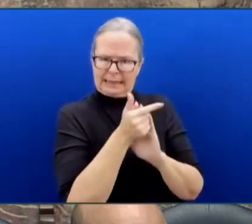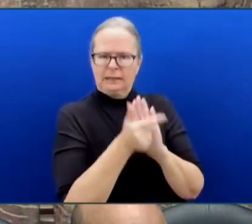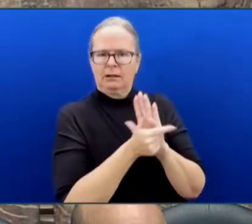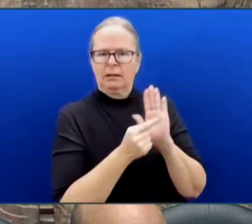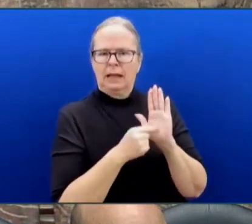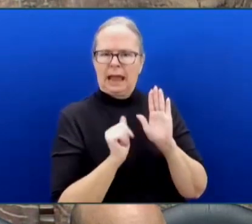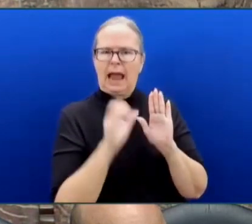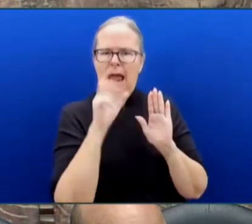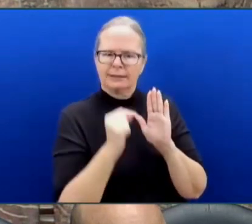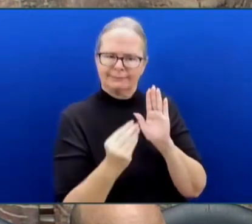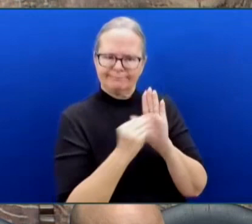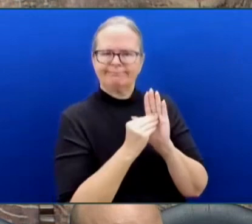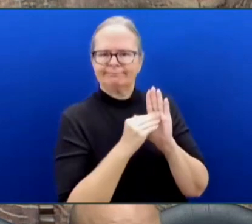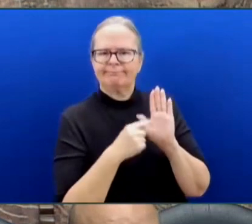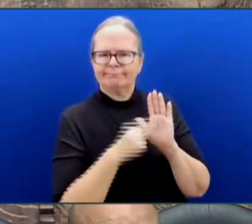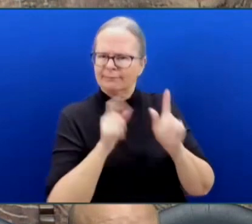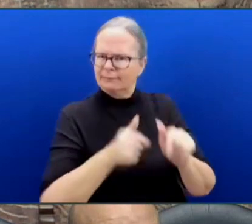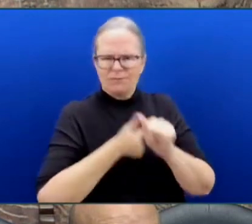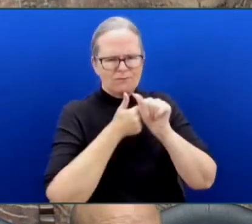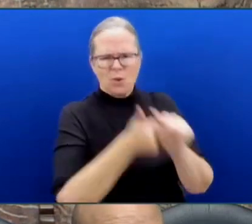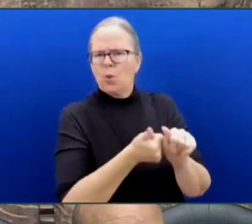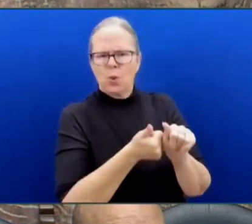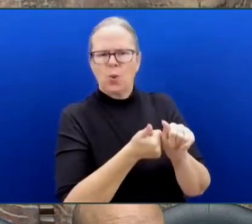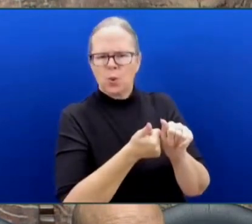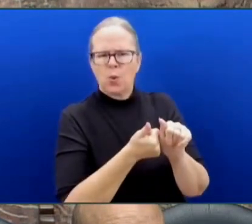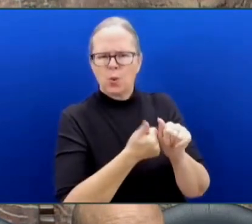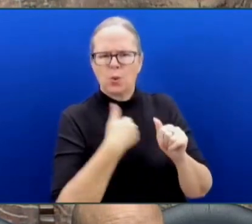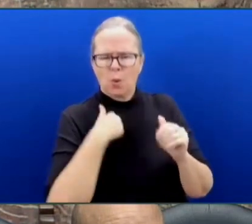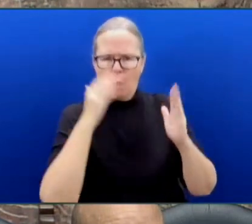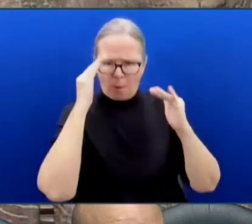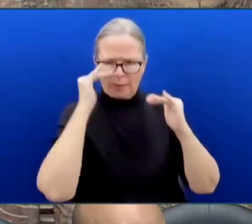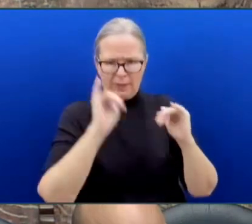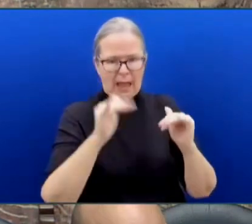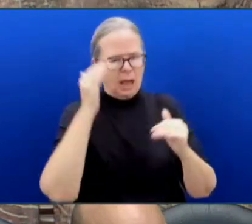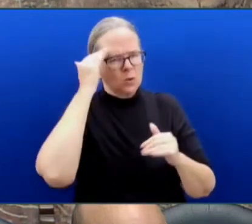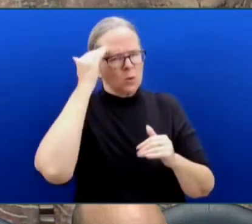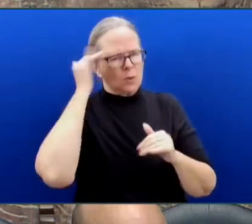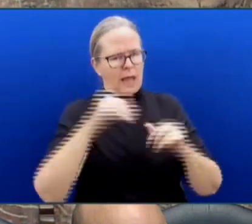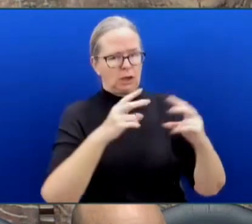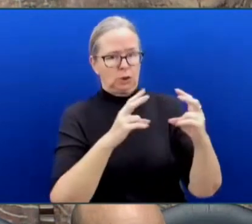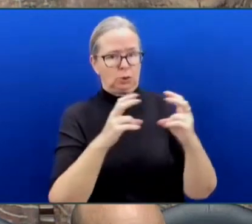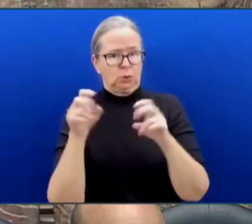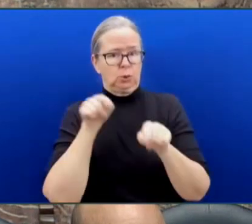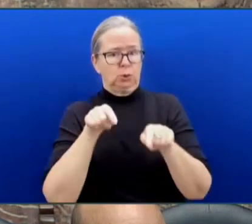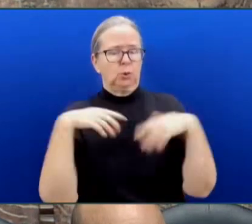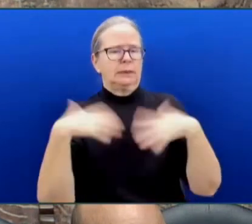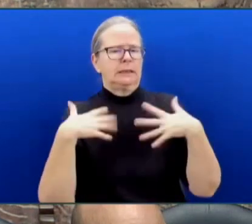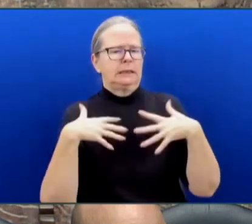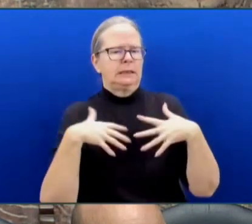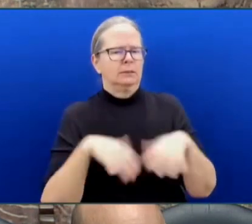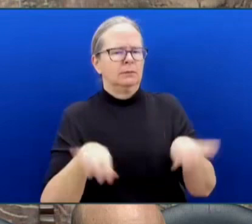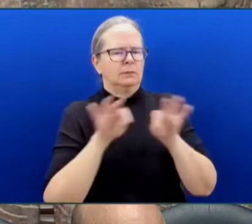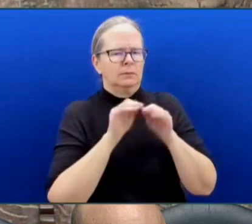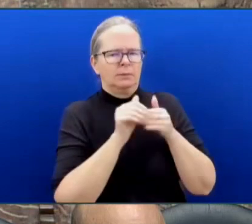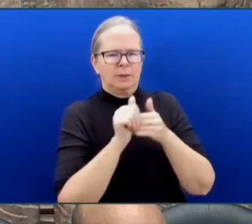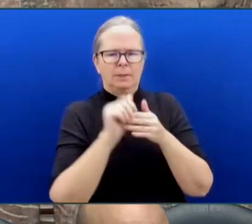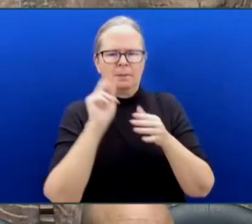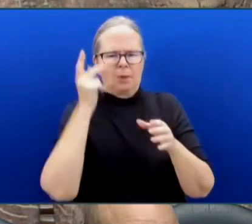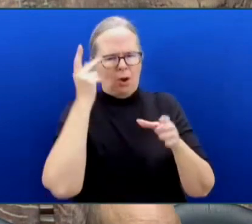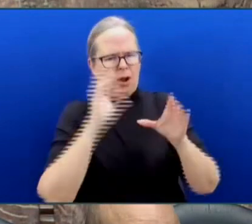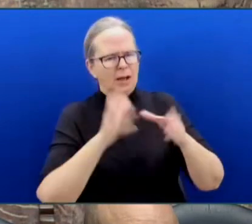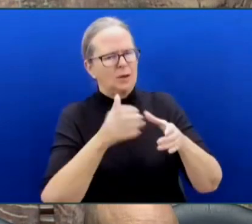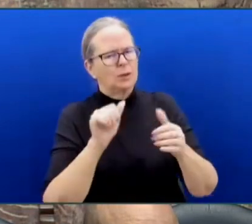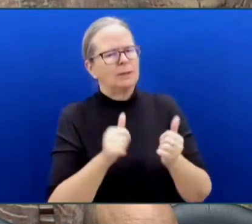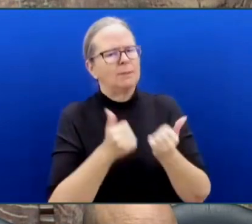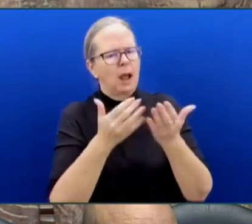in particular of interest to the Leader of the Green Party, because I know because she has raised it with me in the past, the regulation